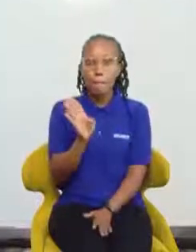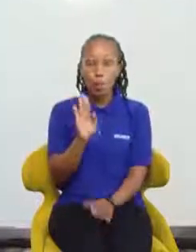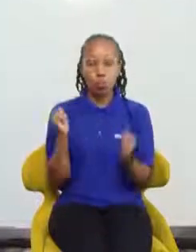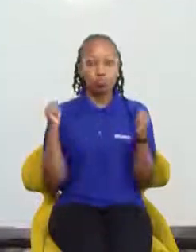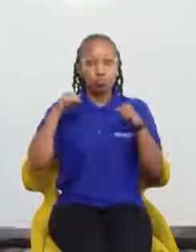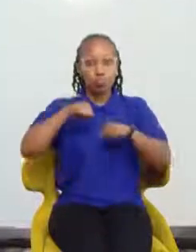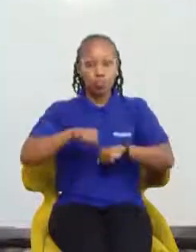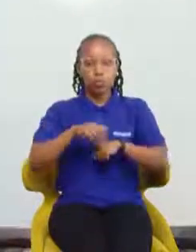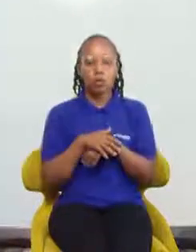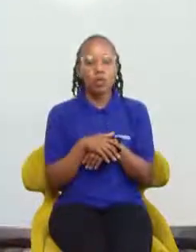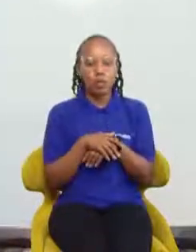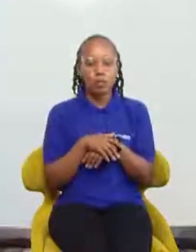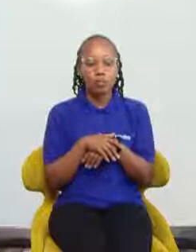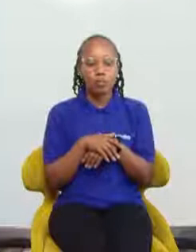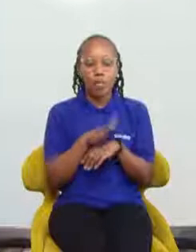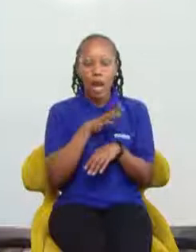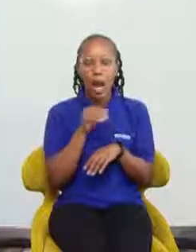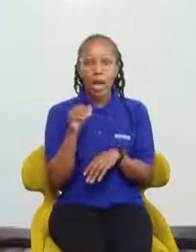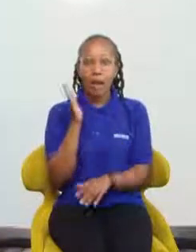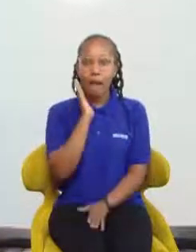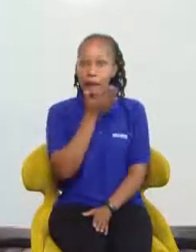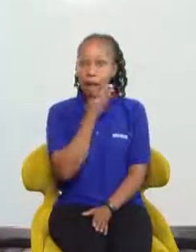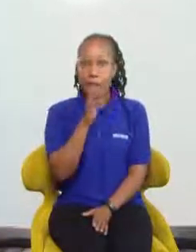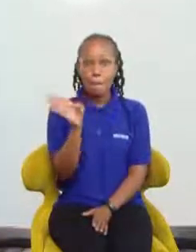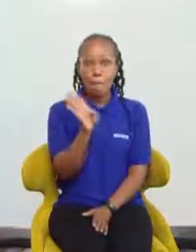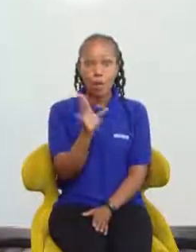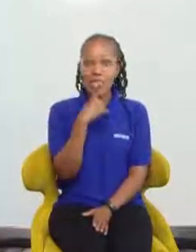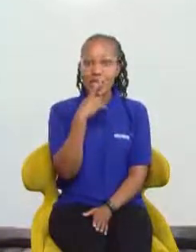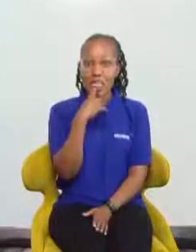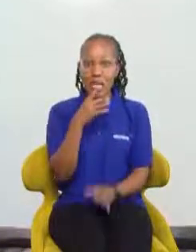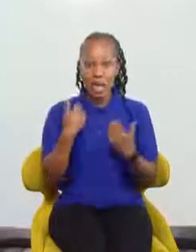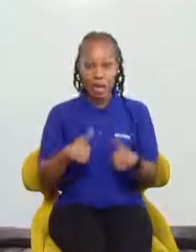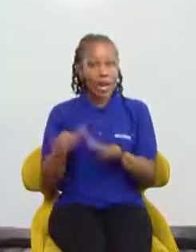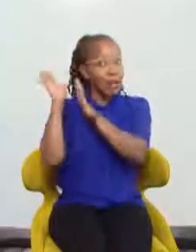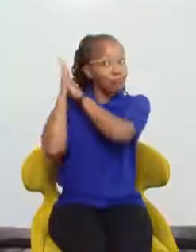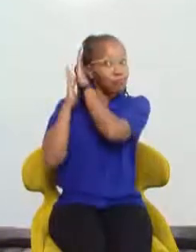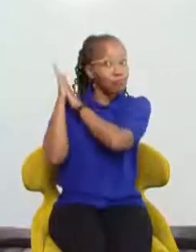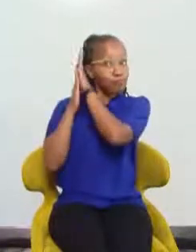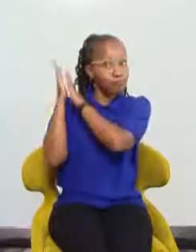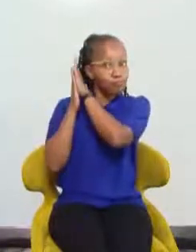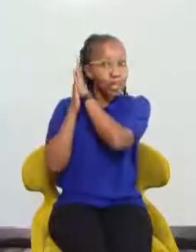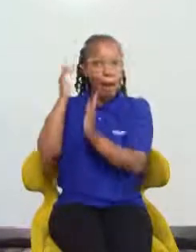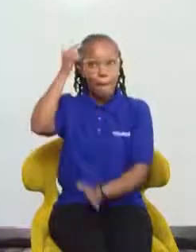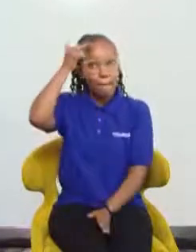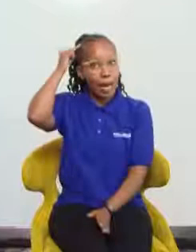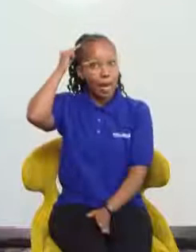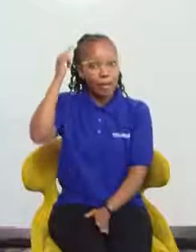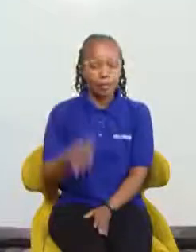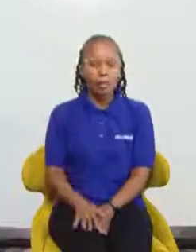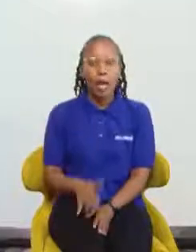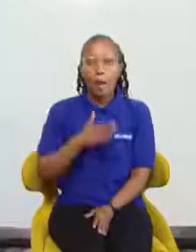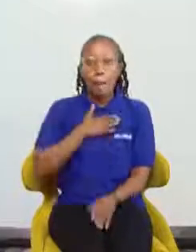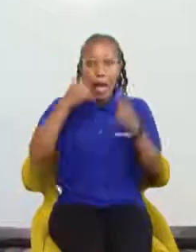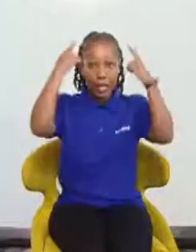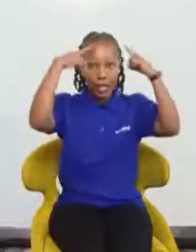cardigan and a navy blue and white dress, and I have black curly dreadlocks. One of my successes